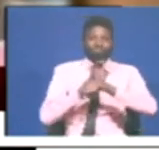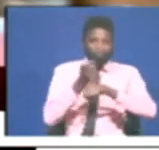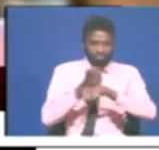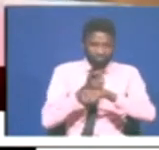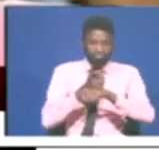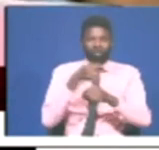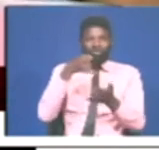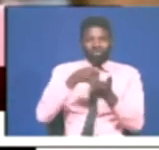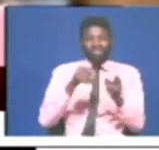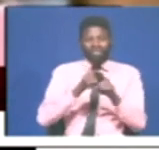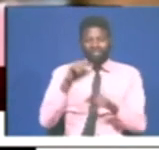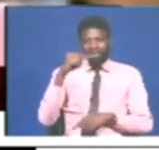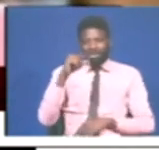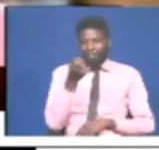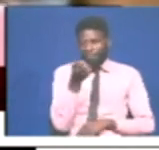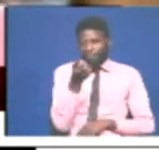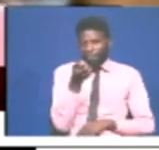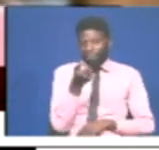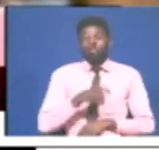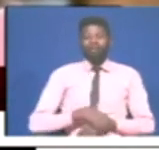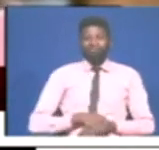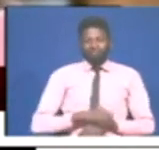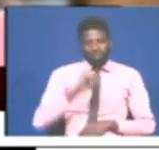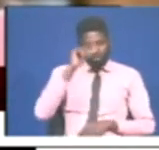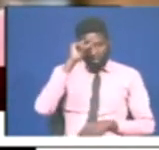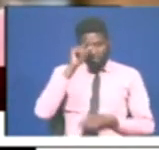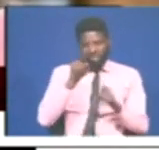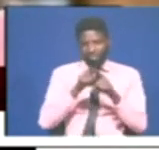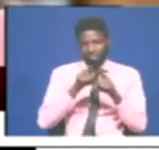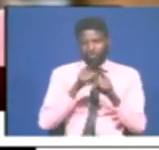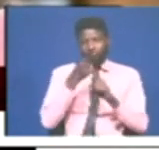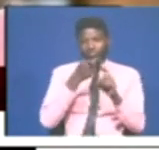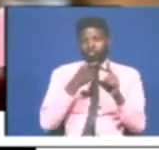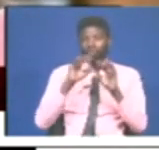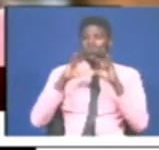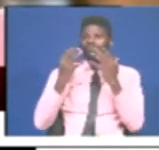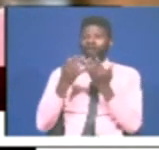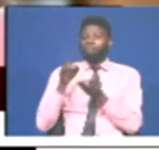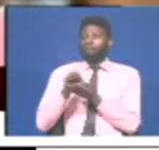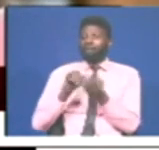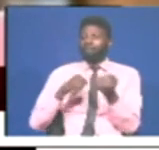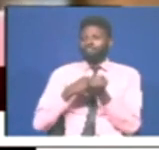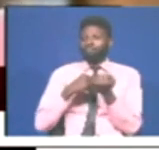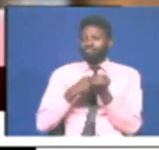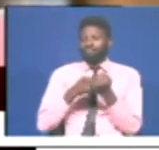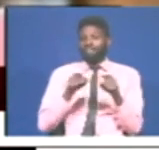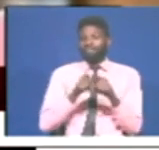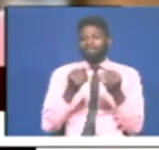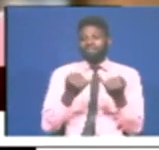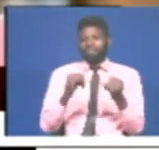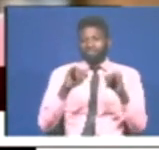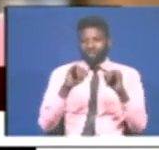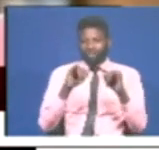chains. Further, the government will support, with the support from the World Bank, is implementing the Climate Smart